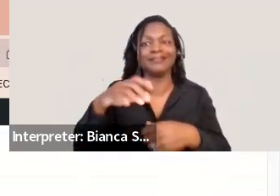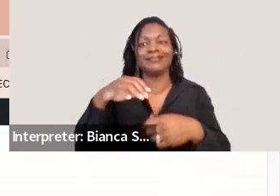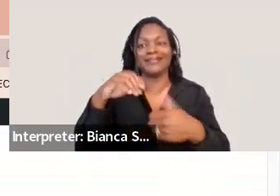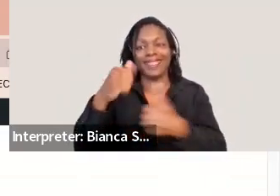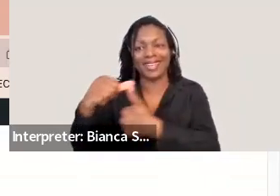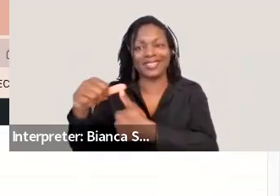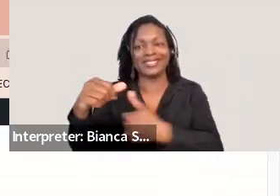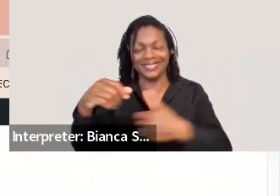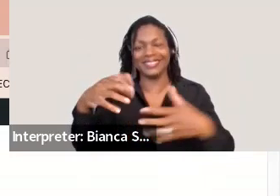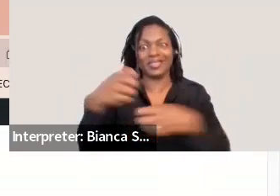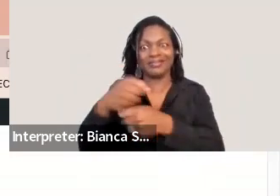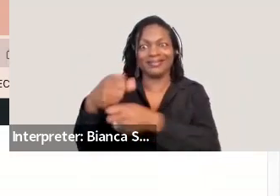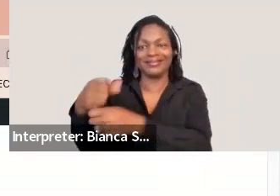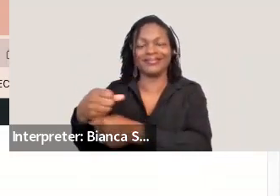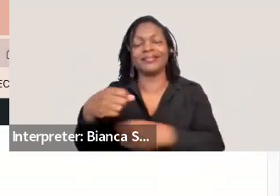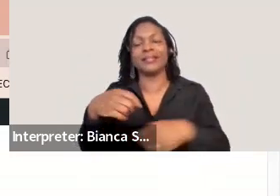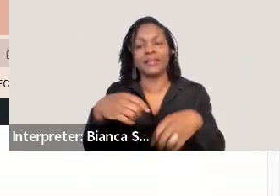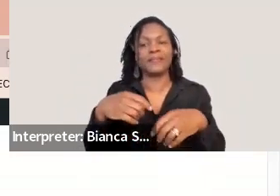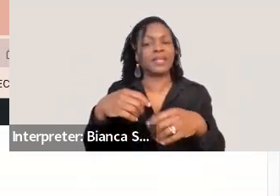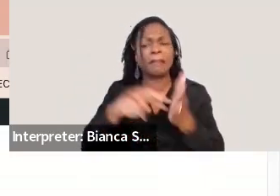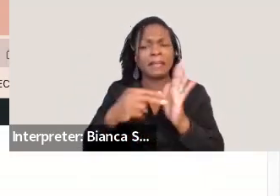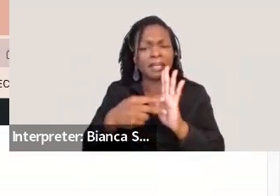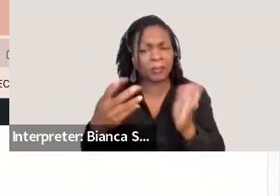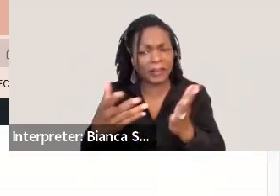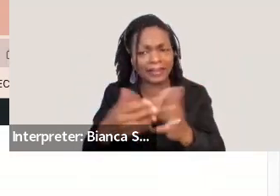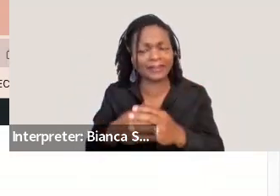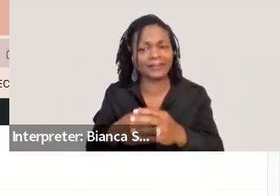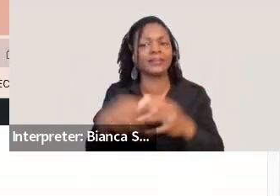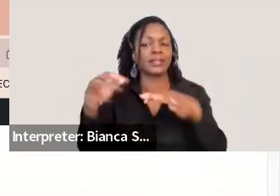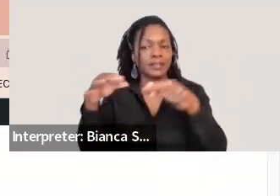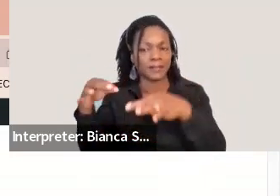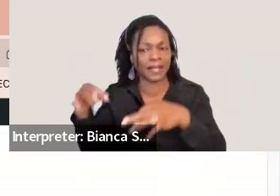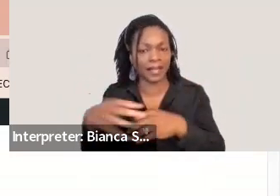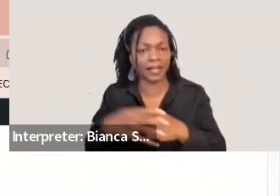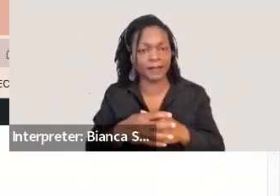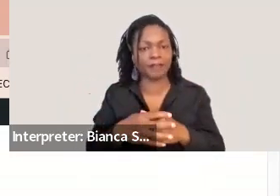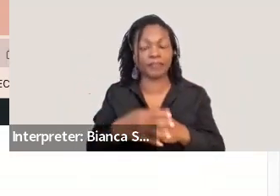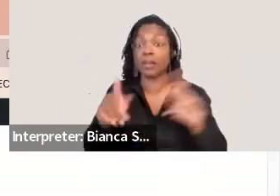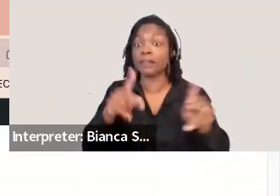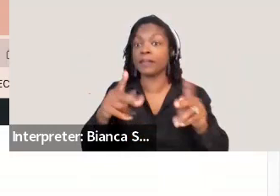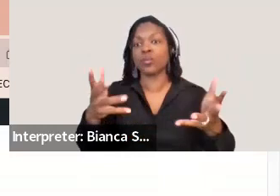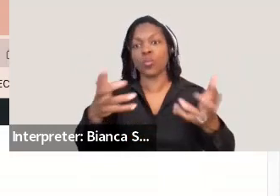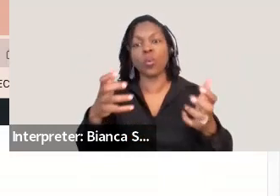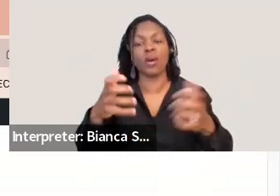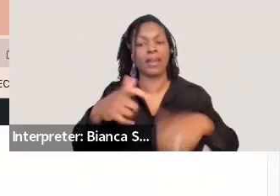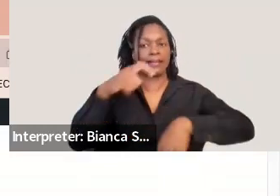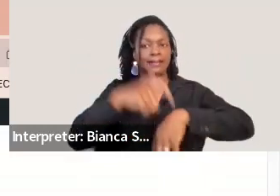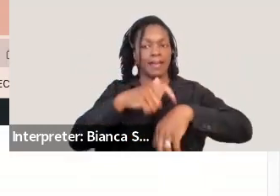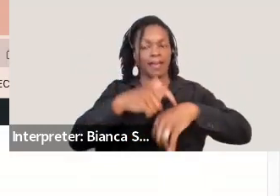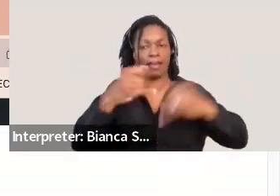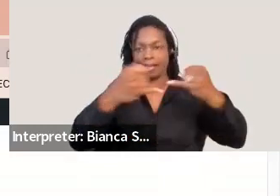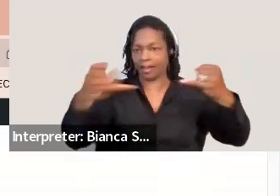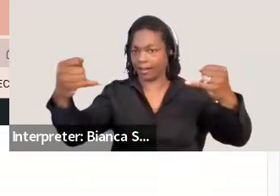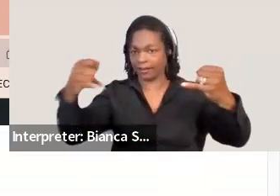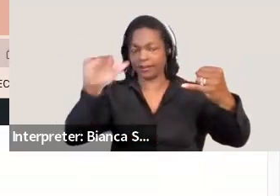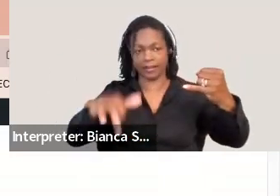is something in the focus groups we did, people really wanted timelines. So we actually have a timeline for adult transition from